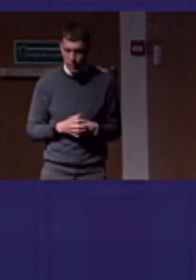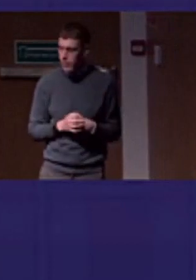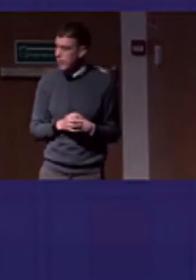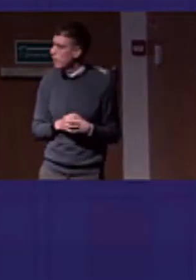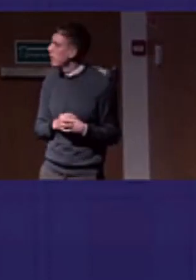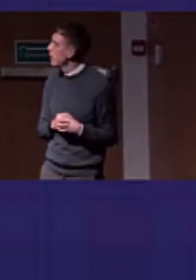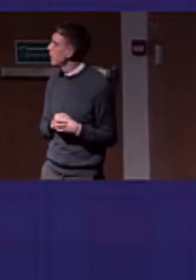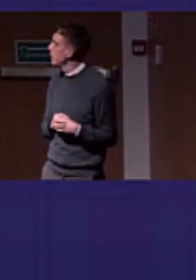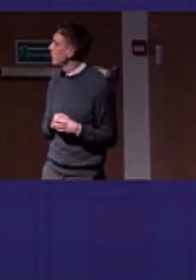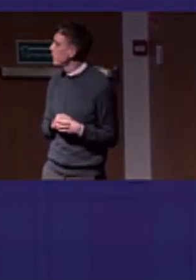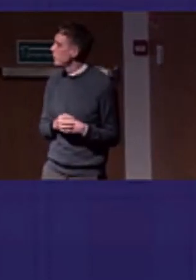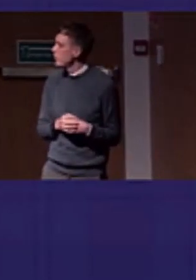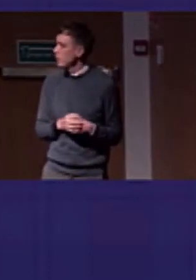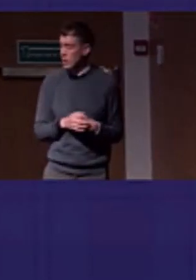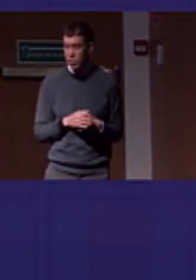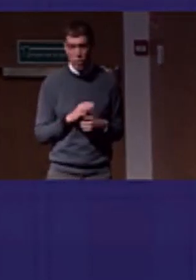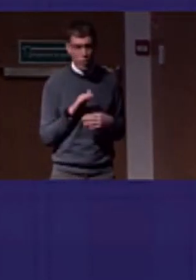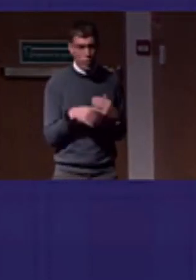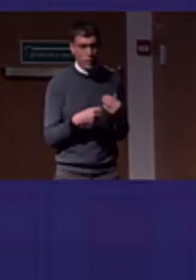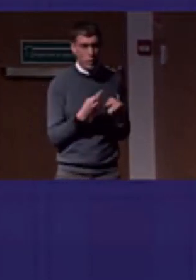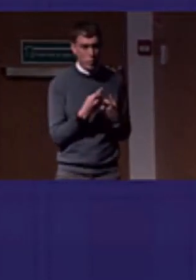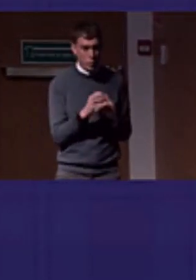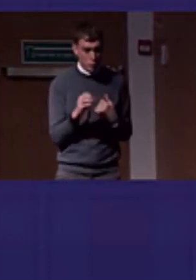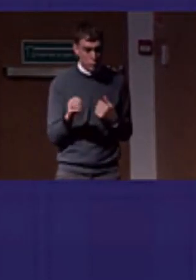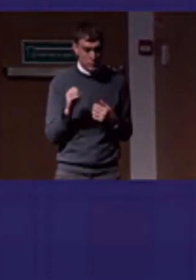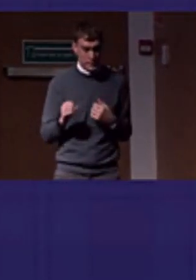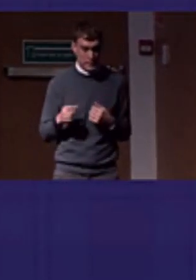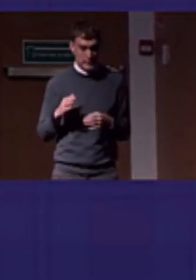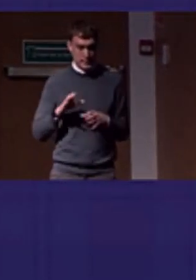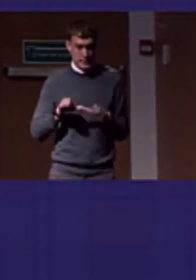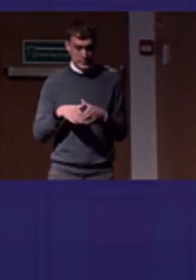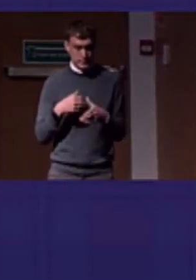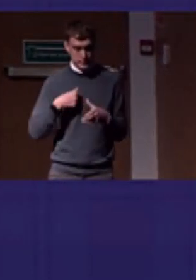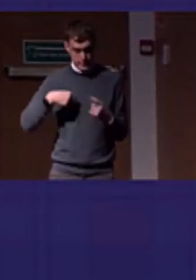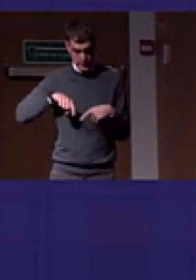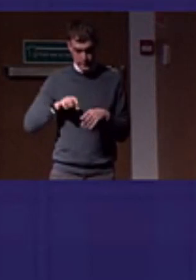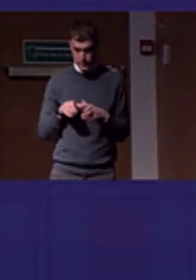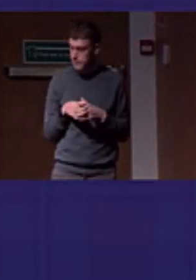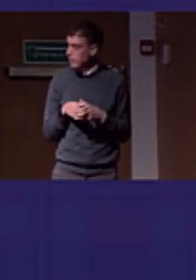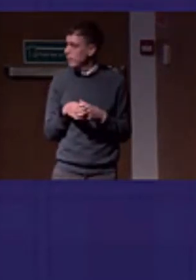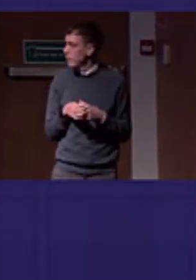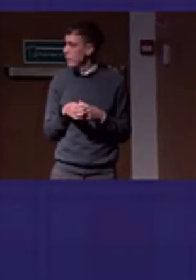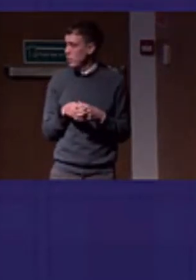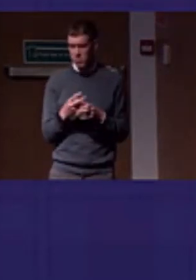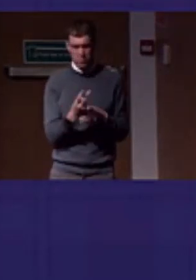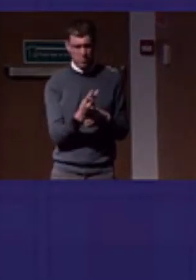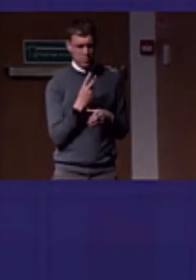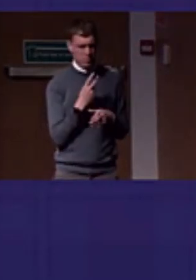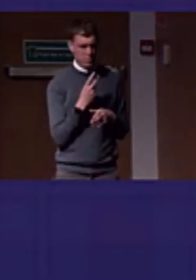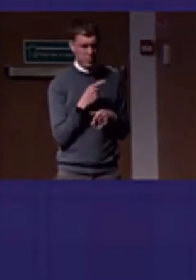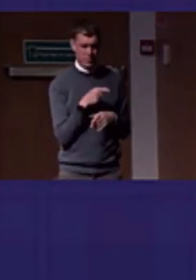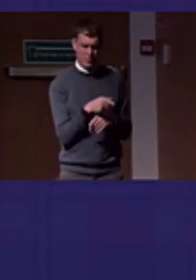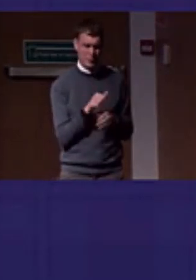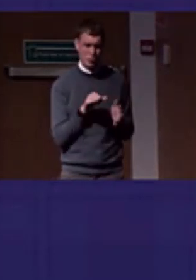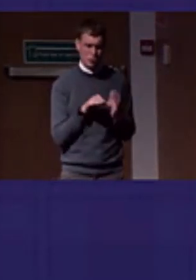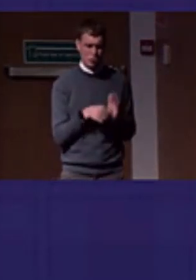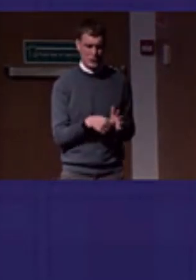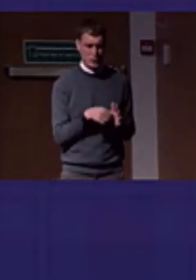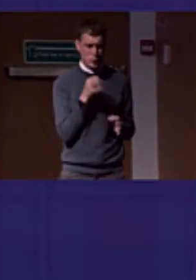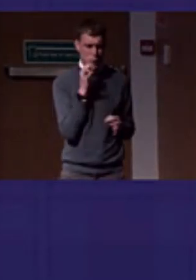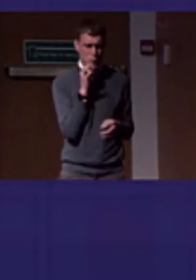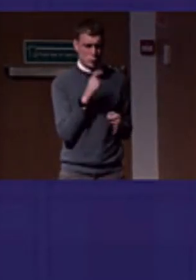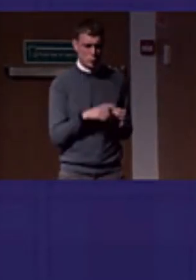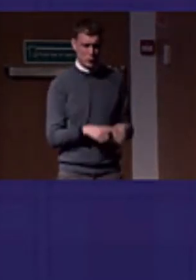100% of my team over the past year, just to be clear, when I asked this last June, they looked at me like, woman, this is a trick question. I'm